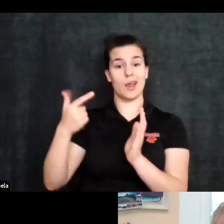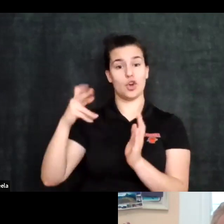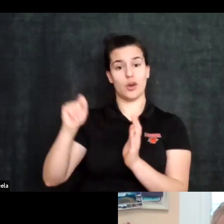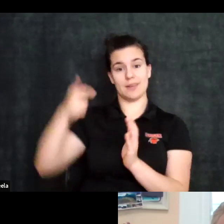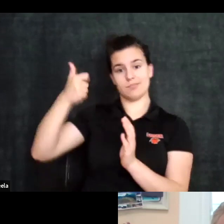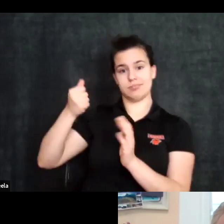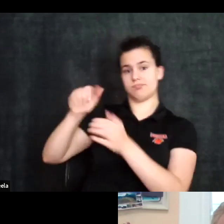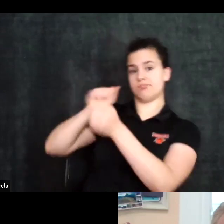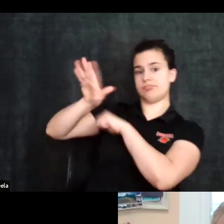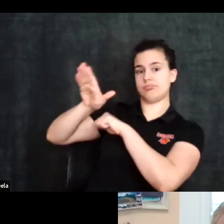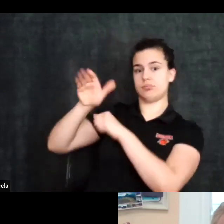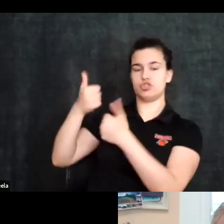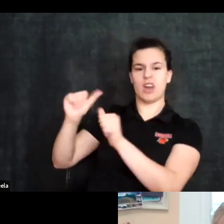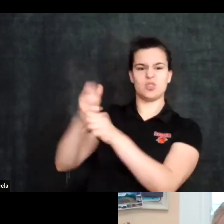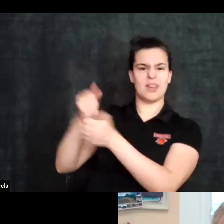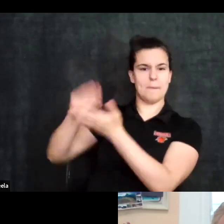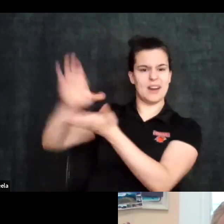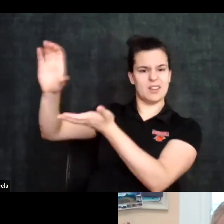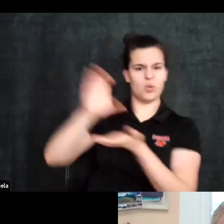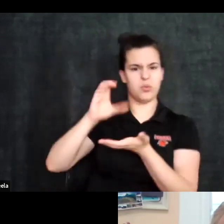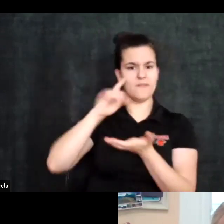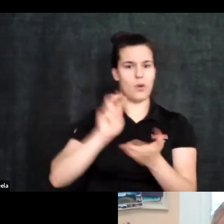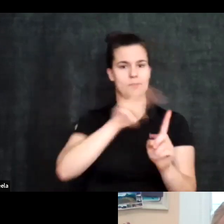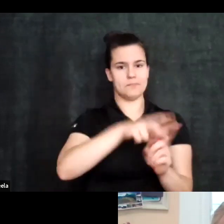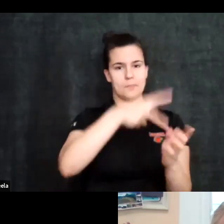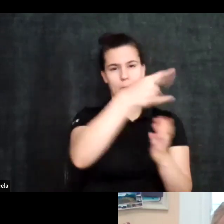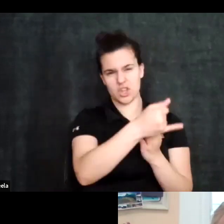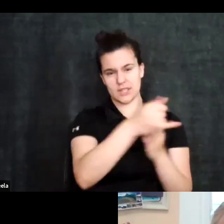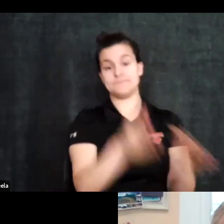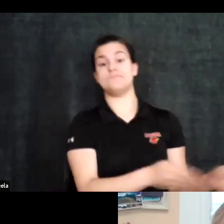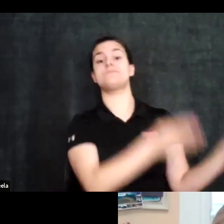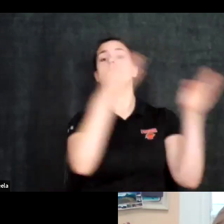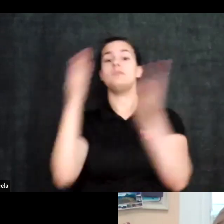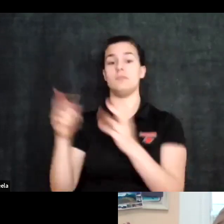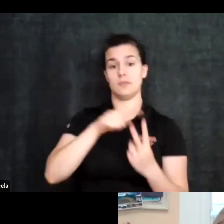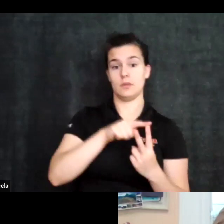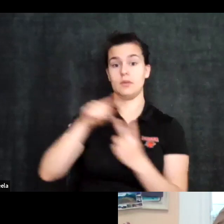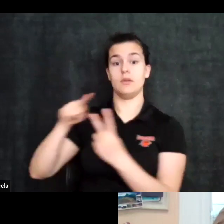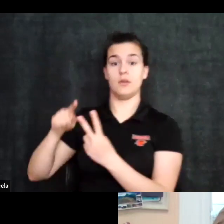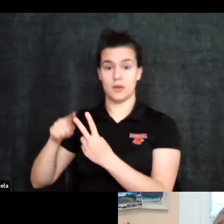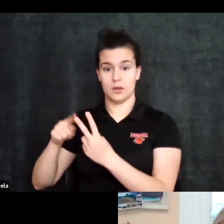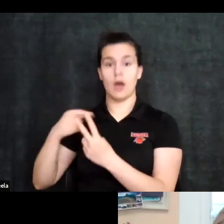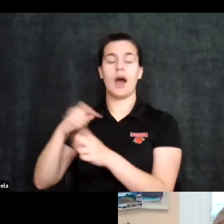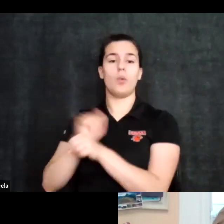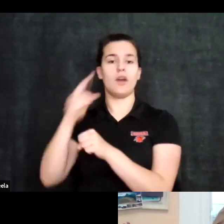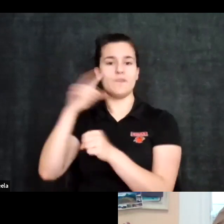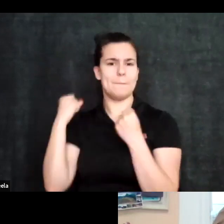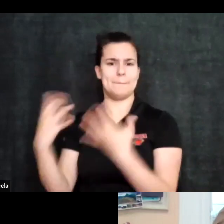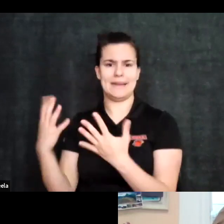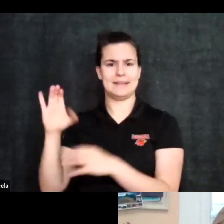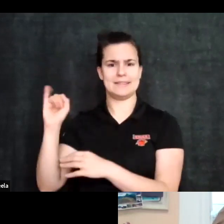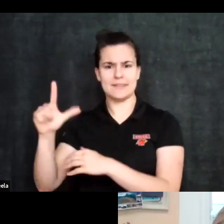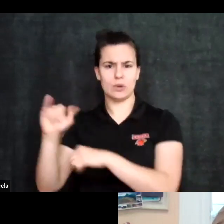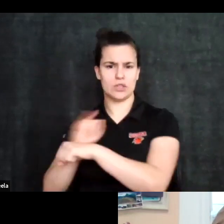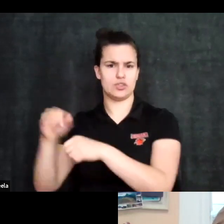environmental engineering side, I work for several of the industrial facilities in our area on environmental issues having